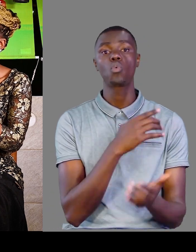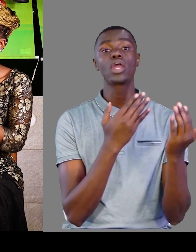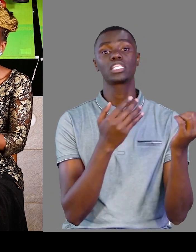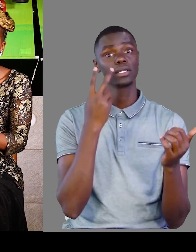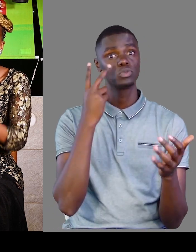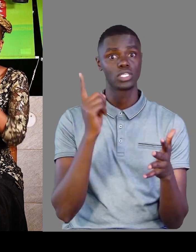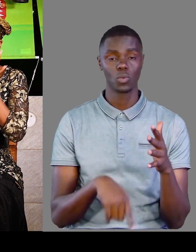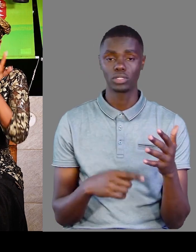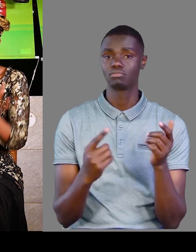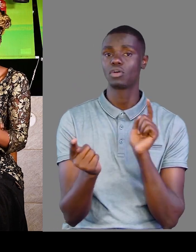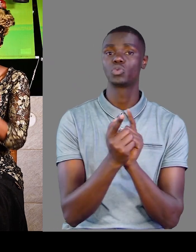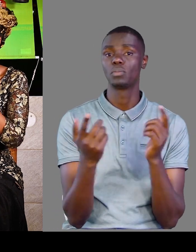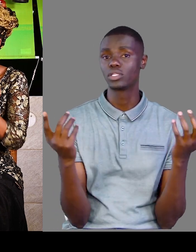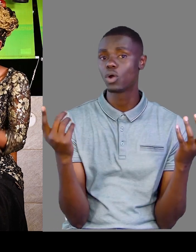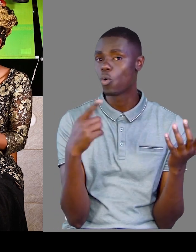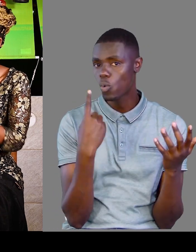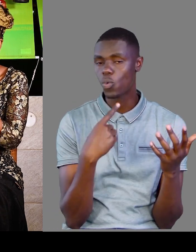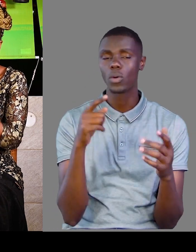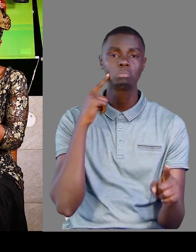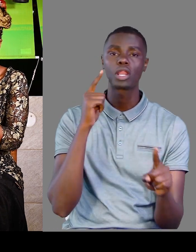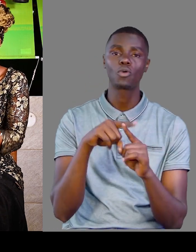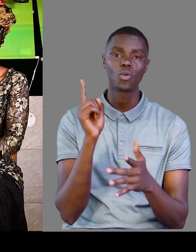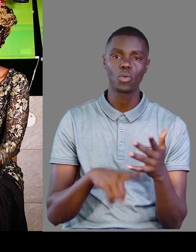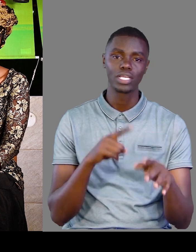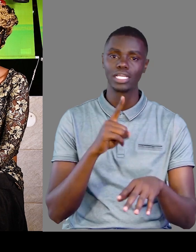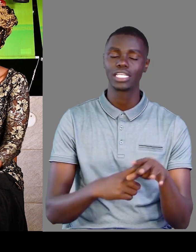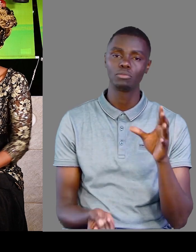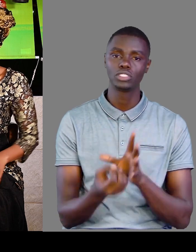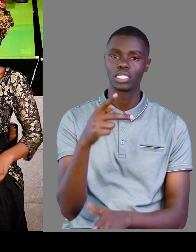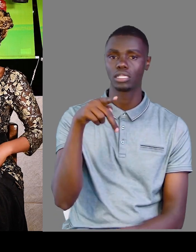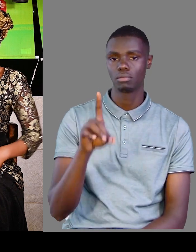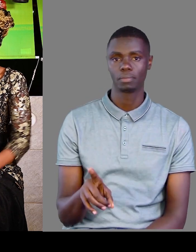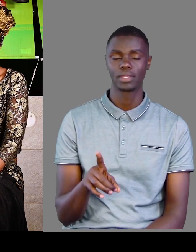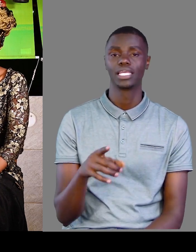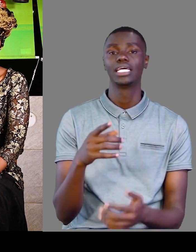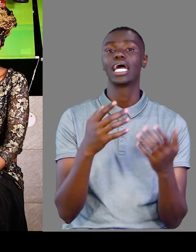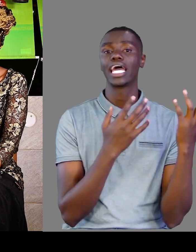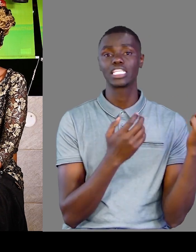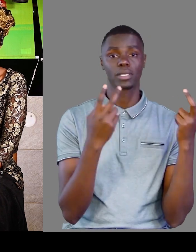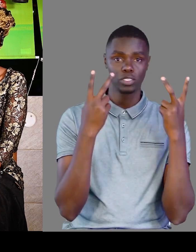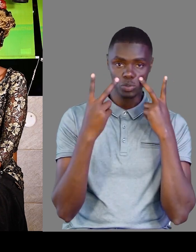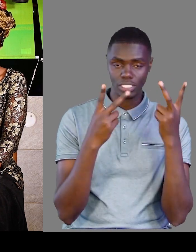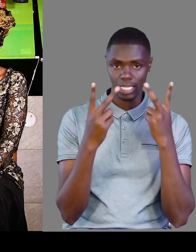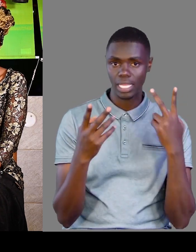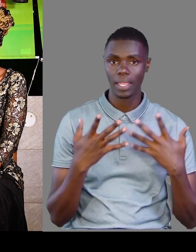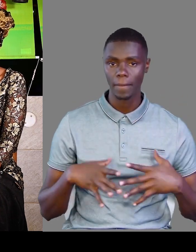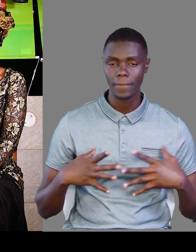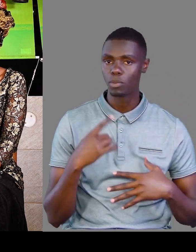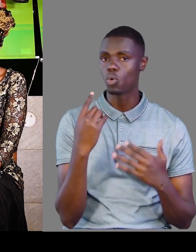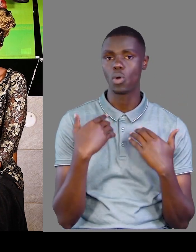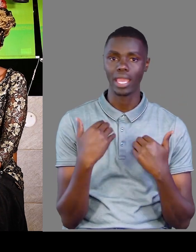Who do we expect to meet? And what was your goal when you started this? Expect to see icons, expect to see people being healed, expect to